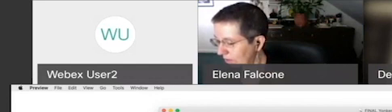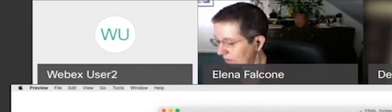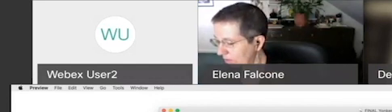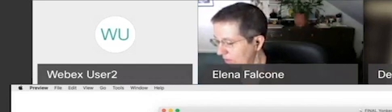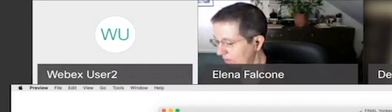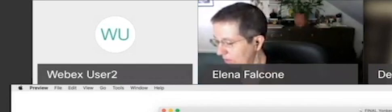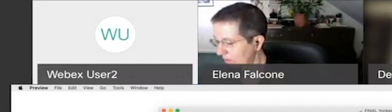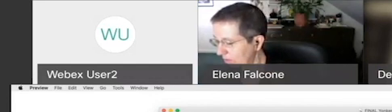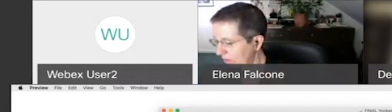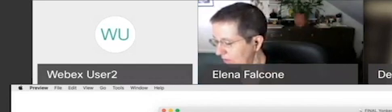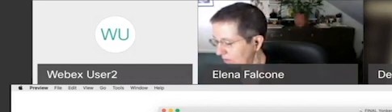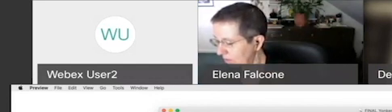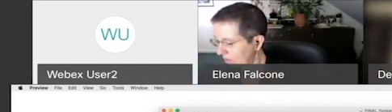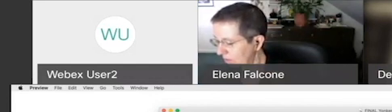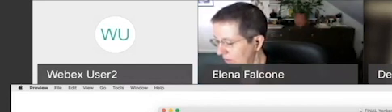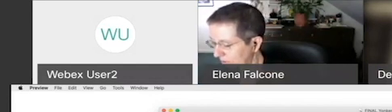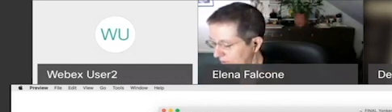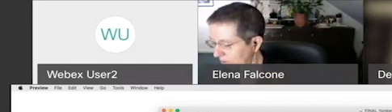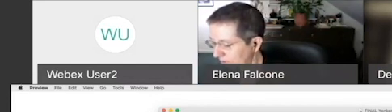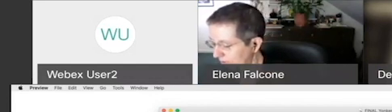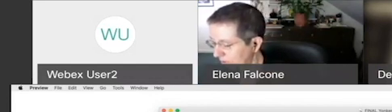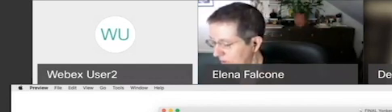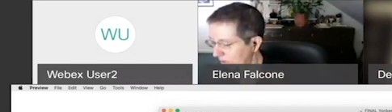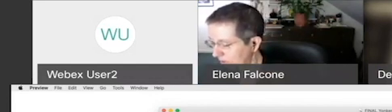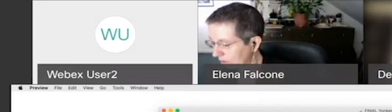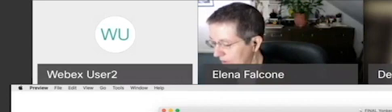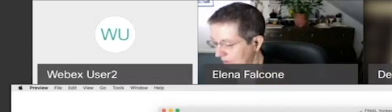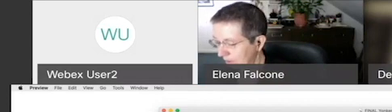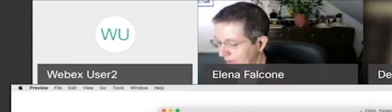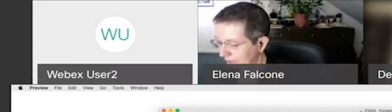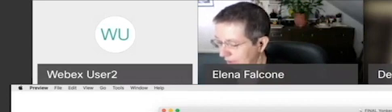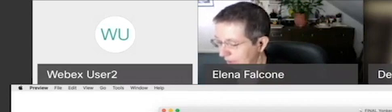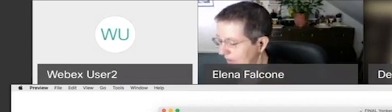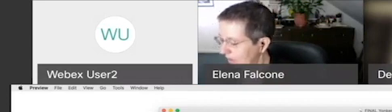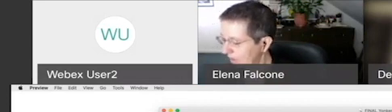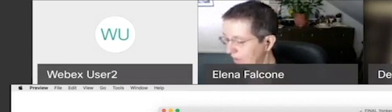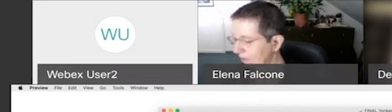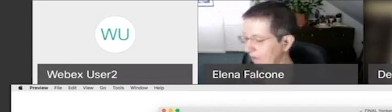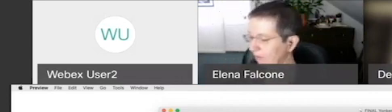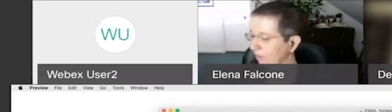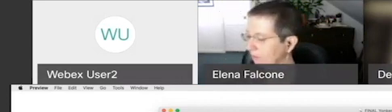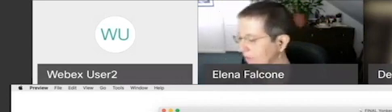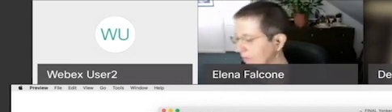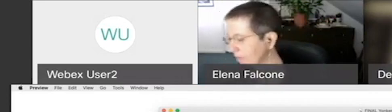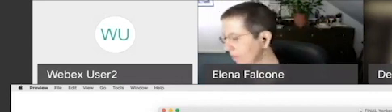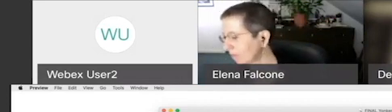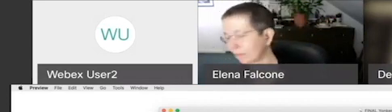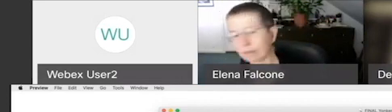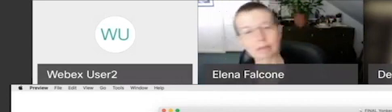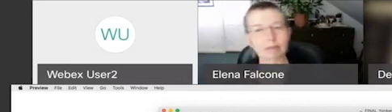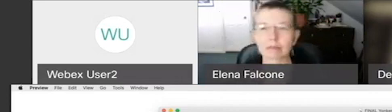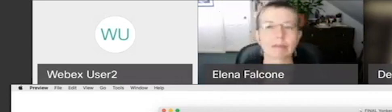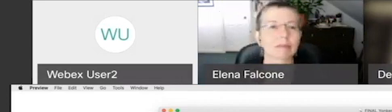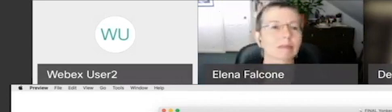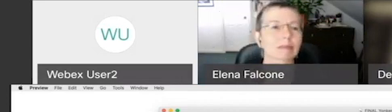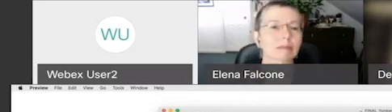decisions, where I'm unable to make my medical decisions, where I'm unable to make or give guidance as to my